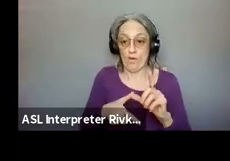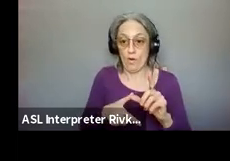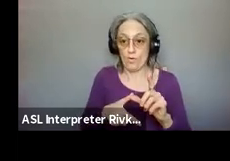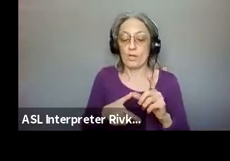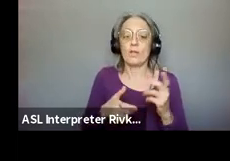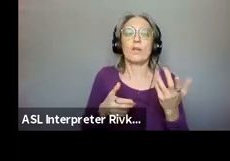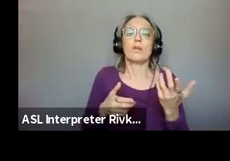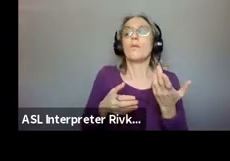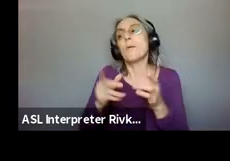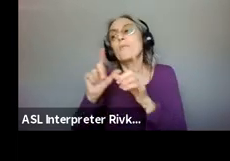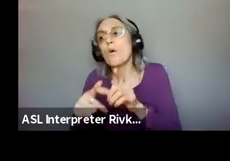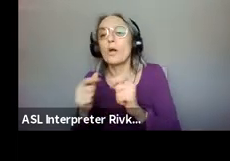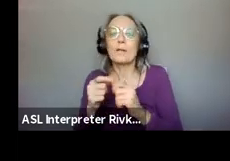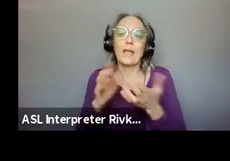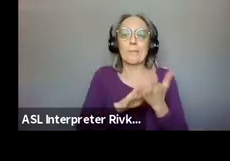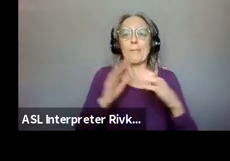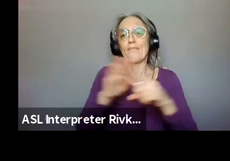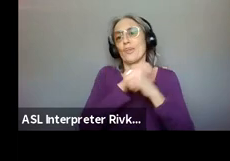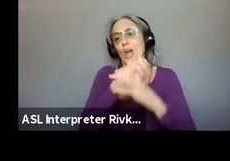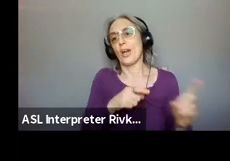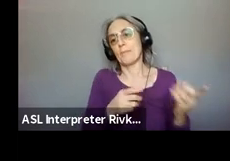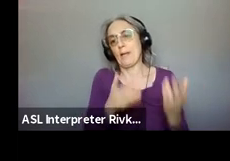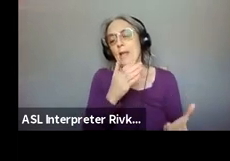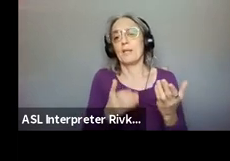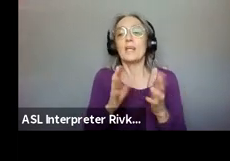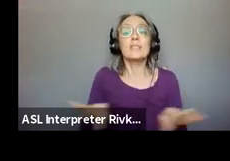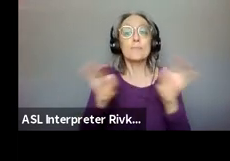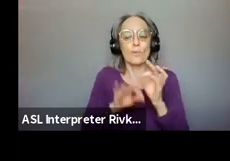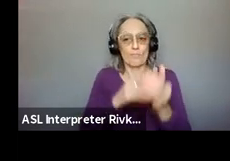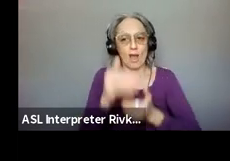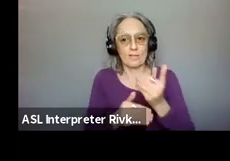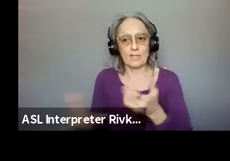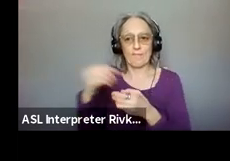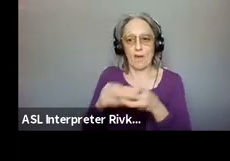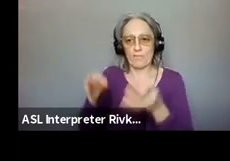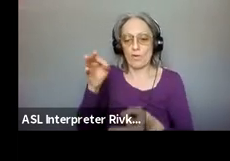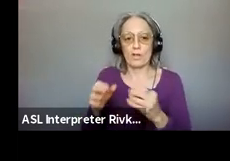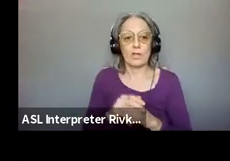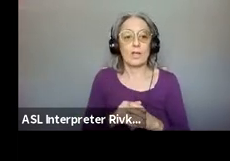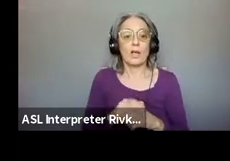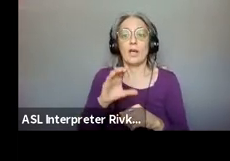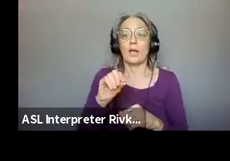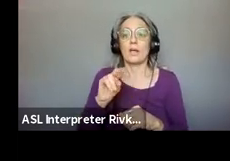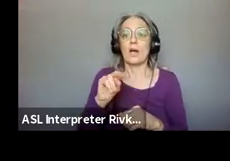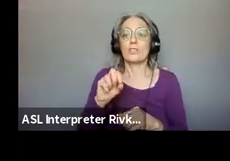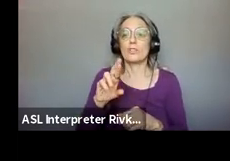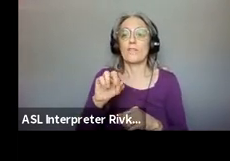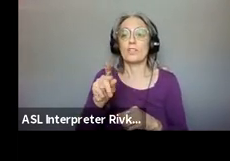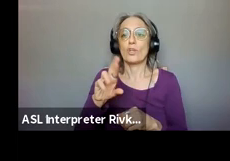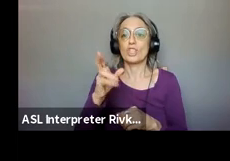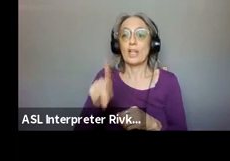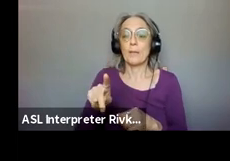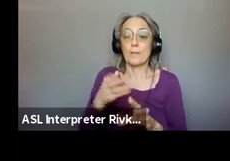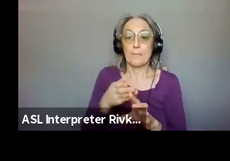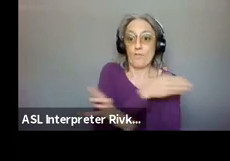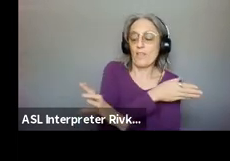obviously. But it is a consensual process that is still court involved. Everything prior to conservatorship does not involve the court at all.